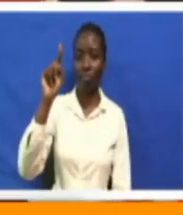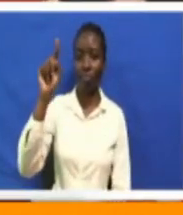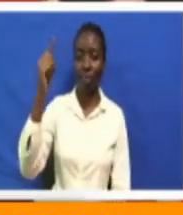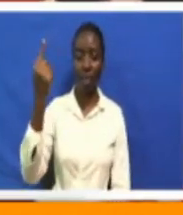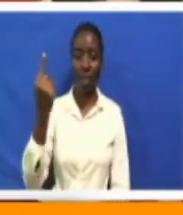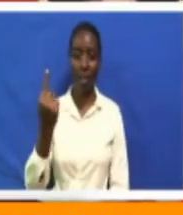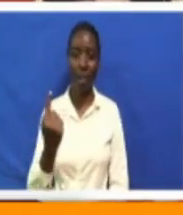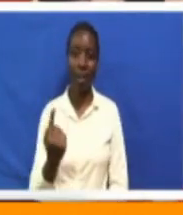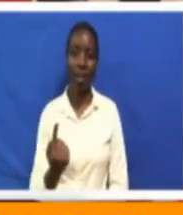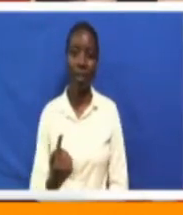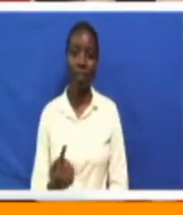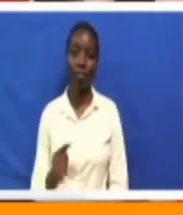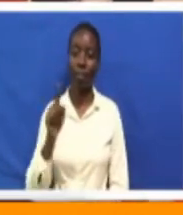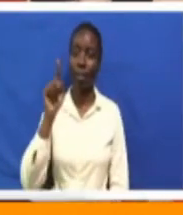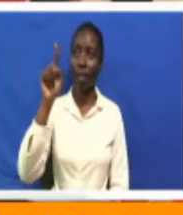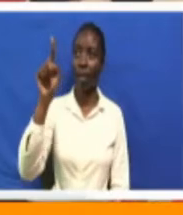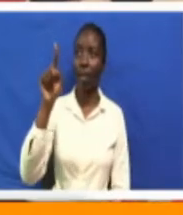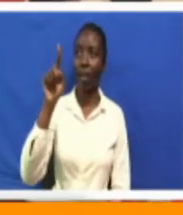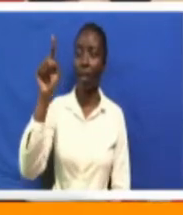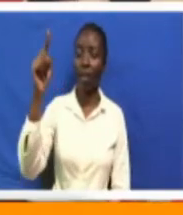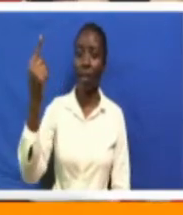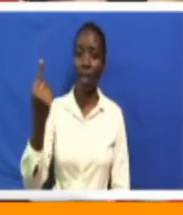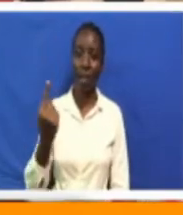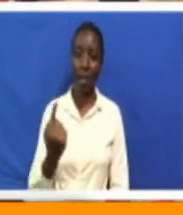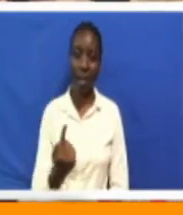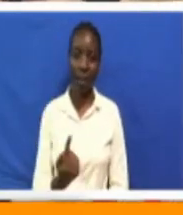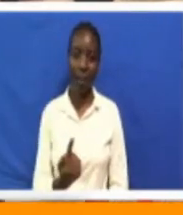oh my God together